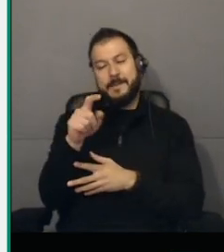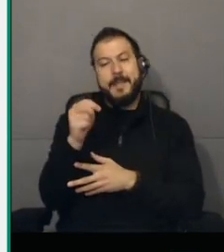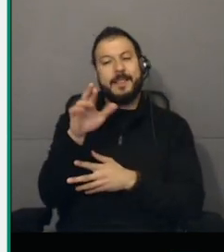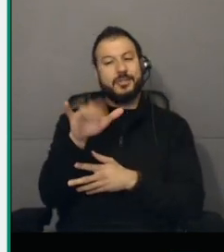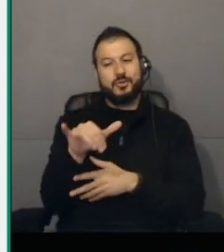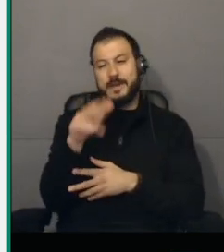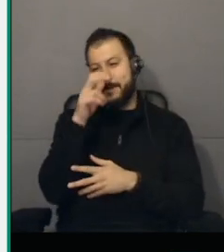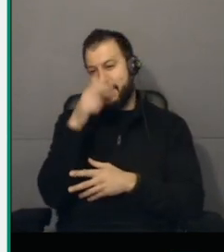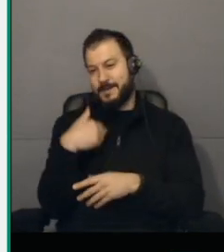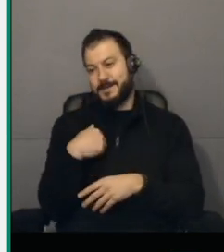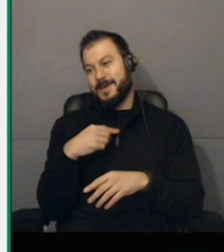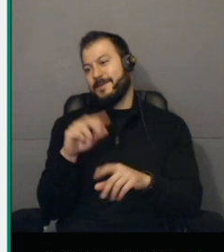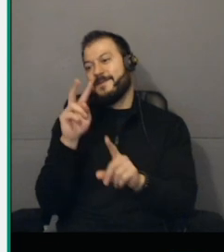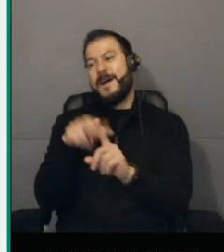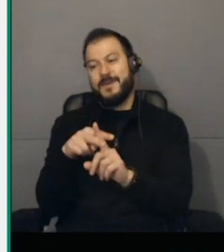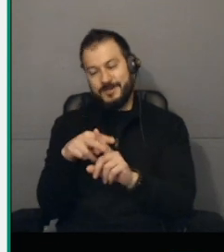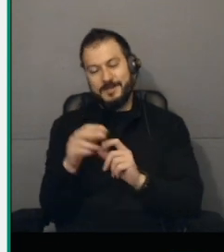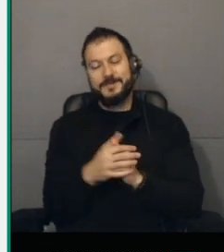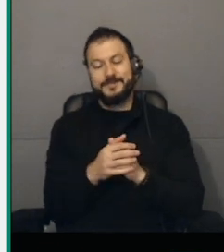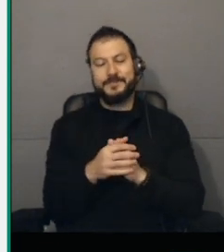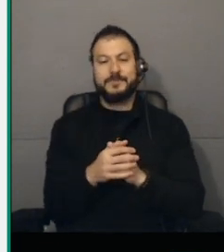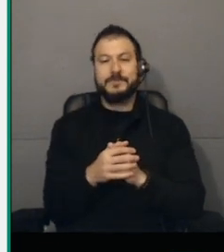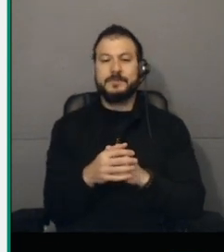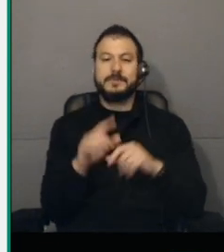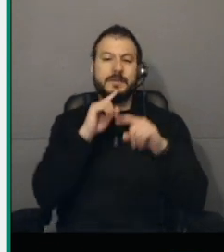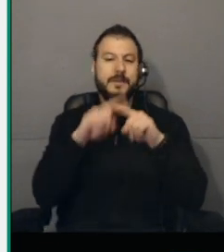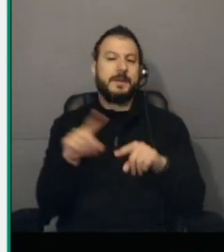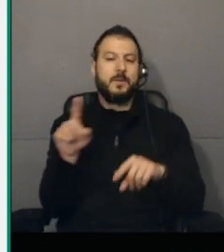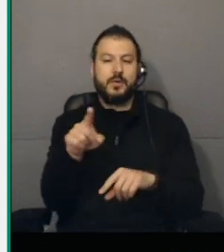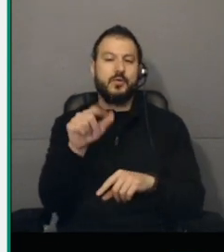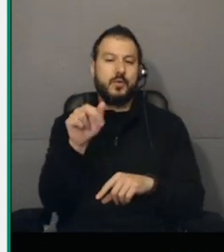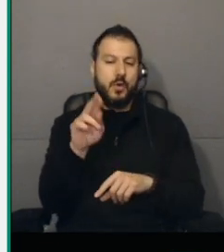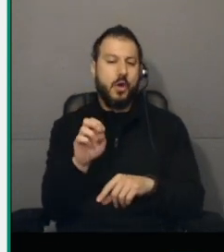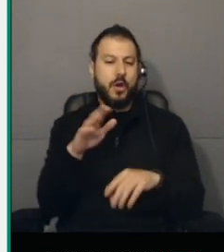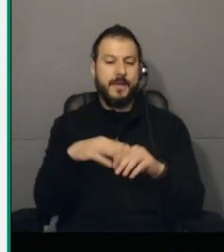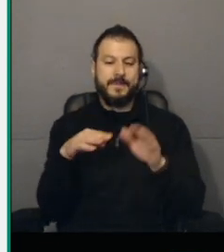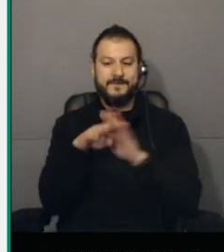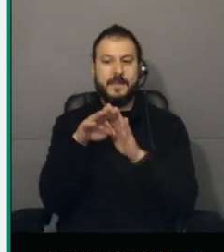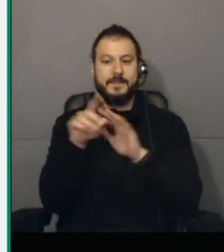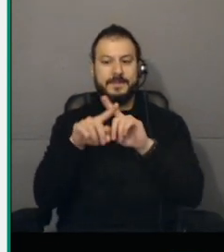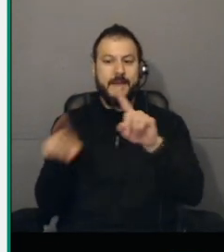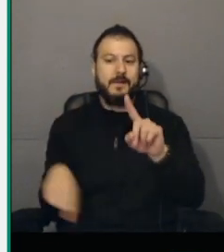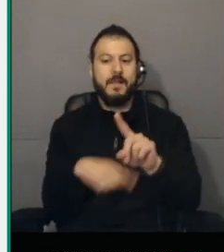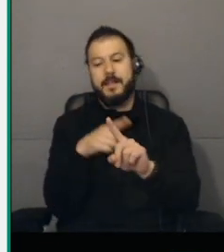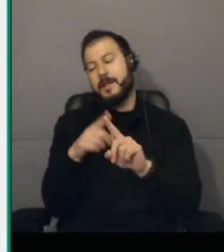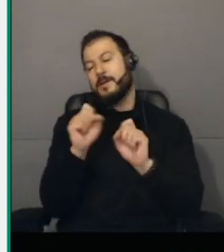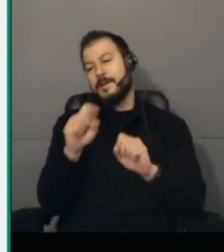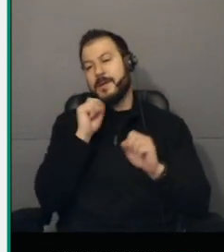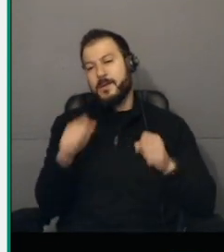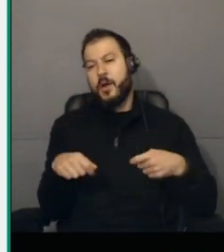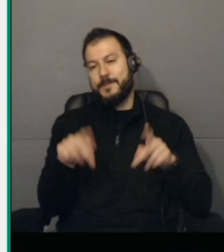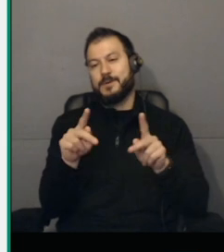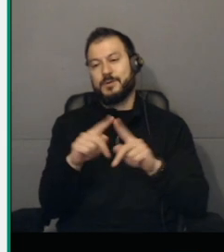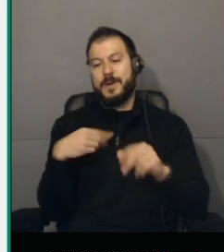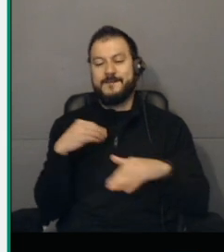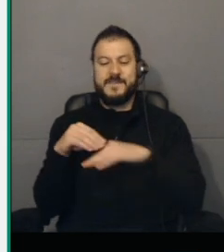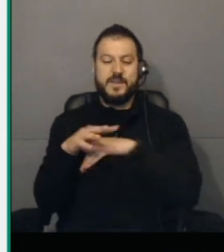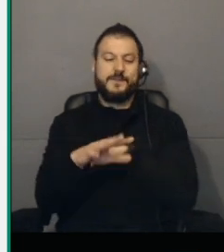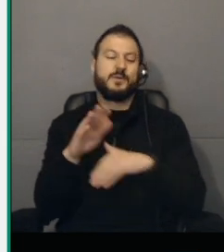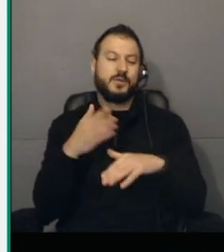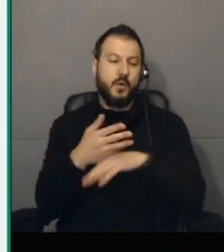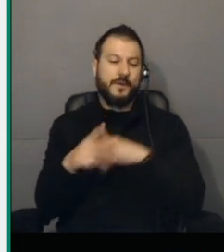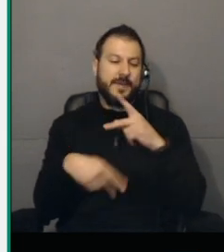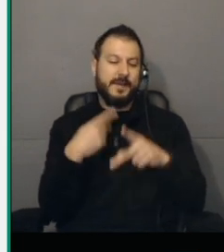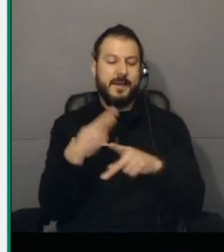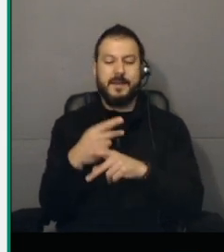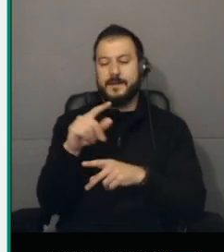in the process of developing these test cases. So depending on where you are in the development cycle, this could also be an opportunity to have influence over the kind